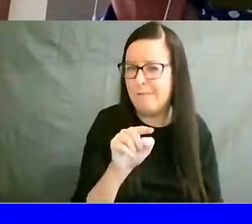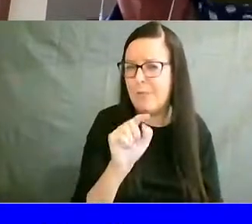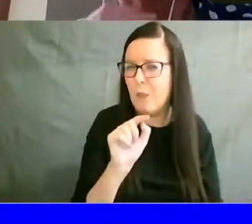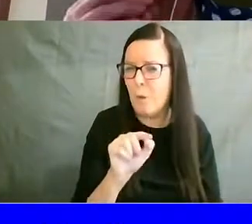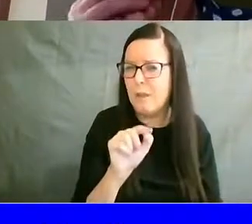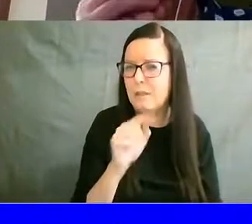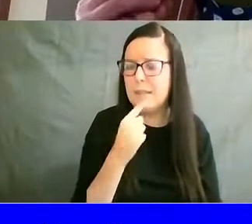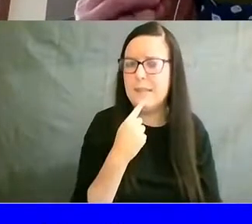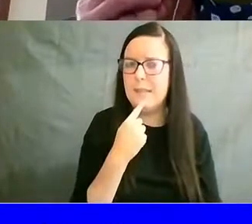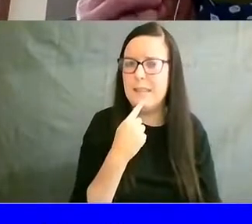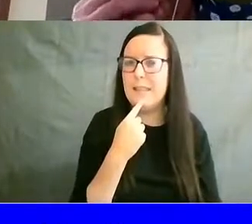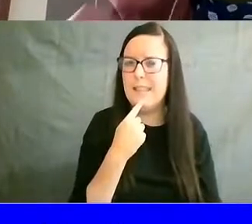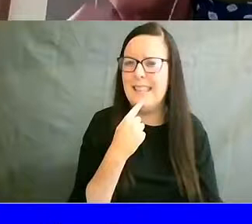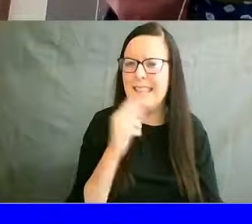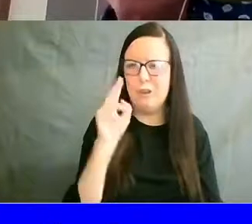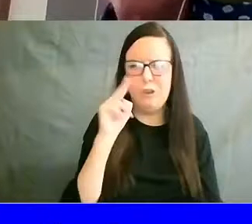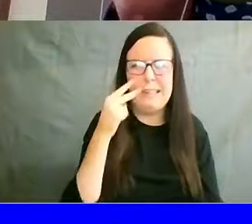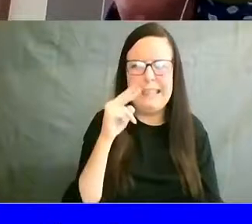Sorry, yeah, tricky.